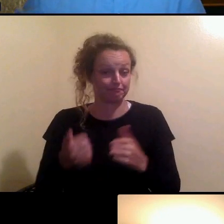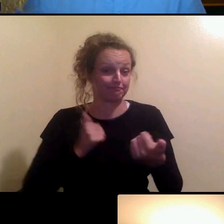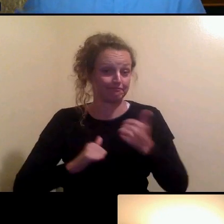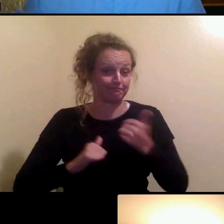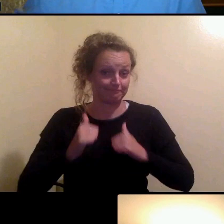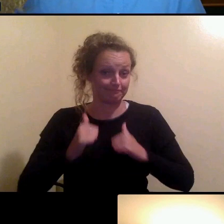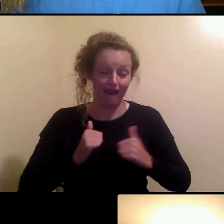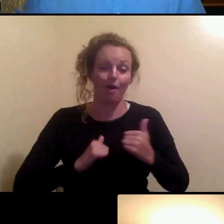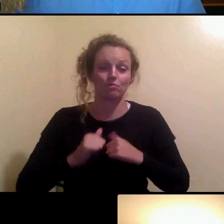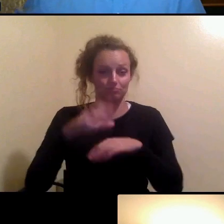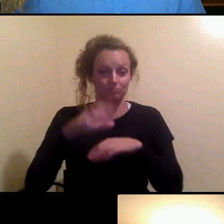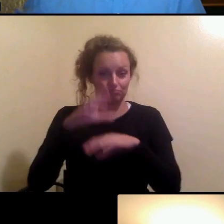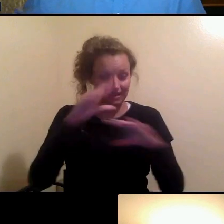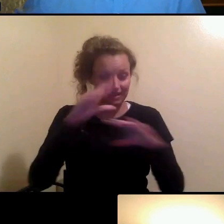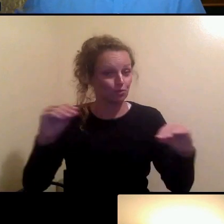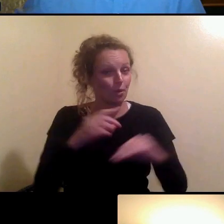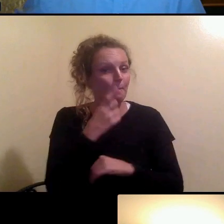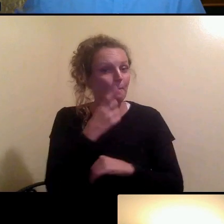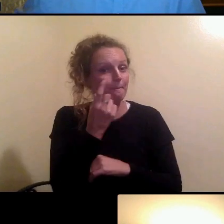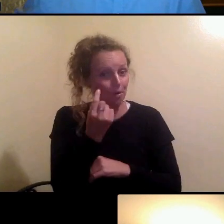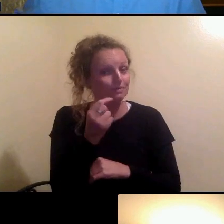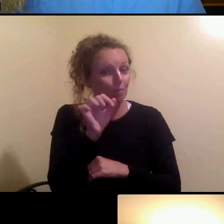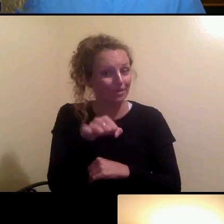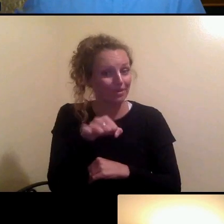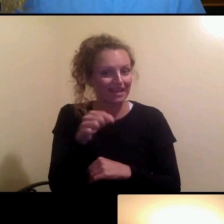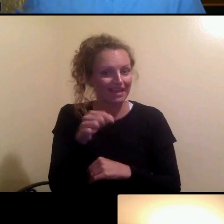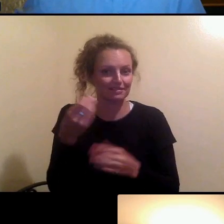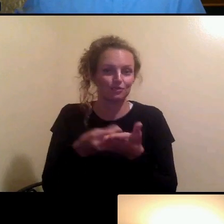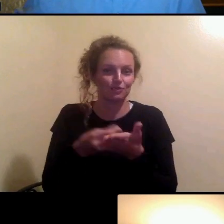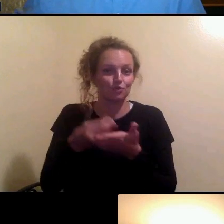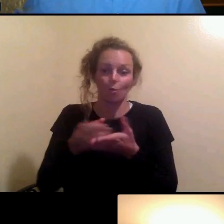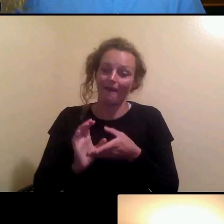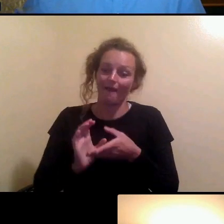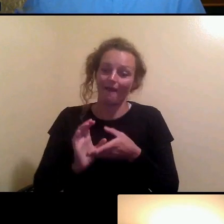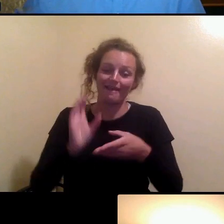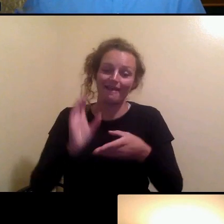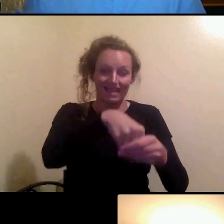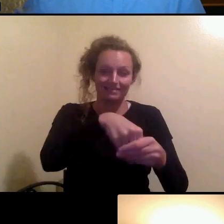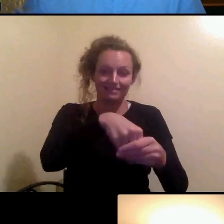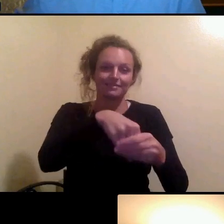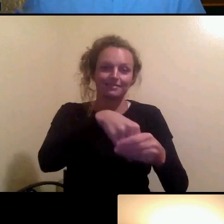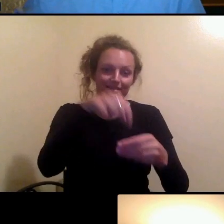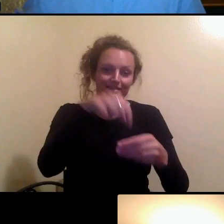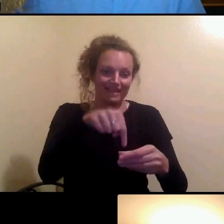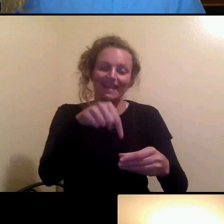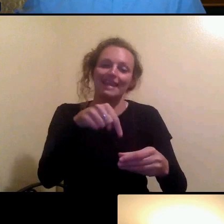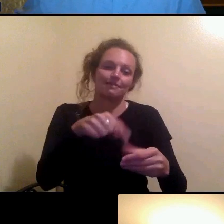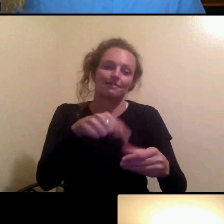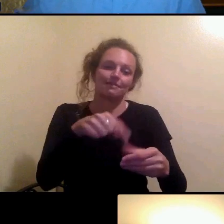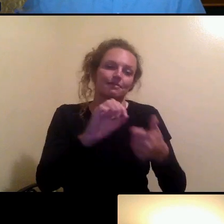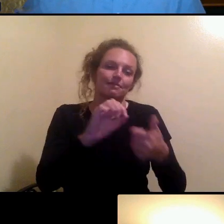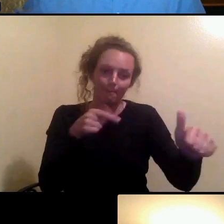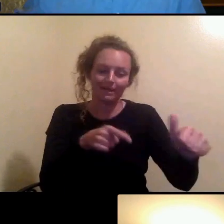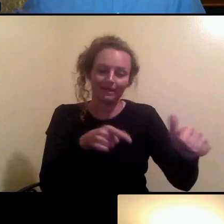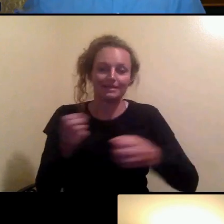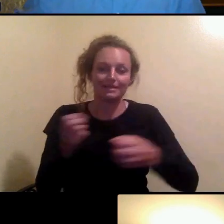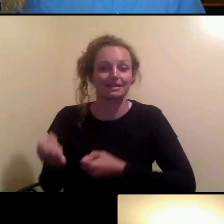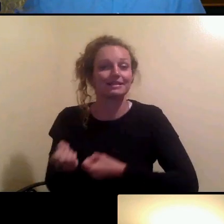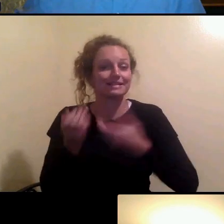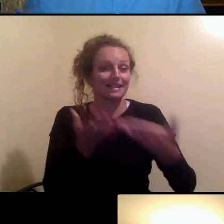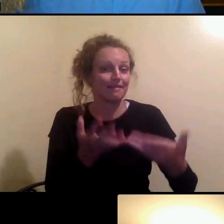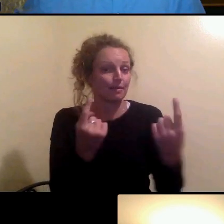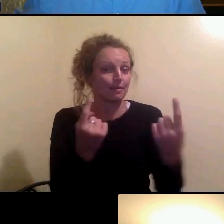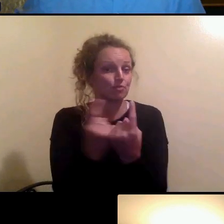it is possible to invest in ventures that specifically deliver products for persons with disability in the